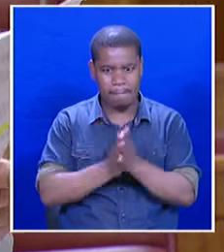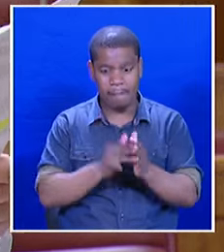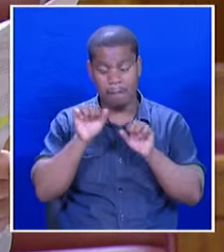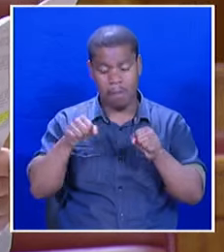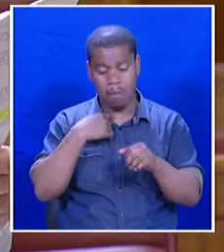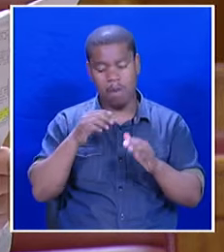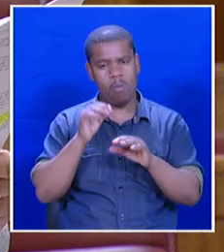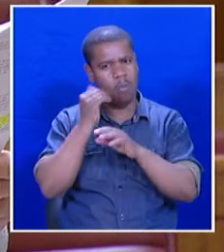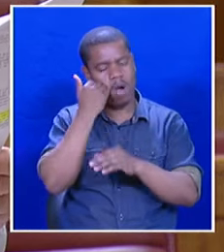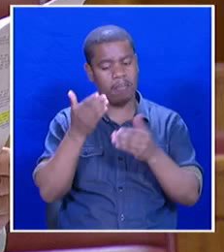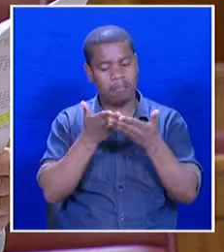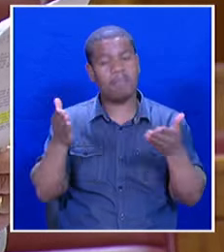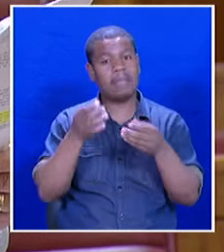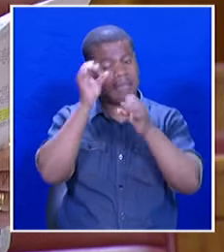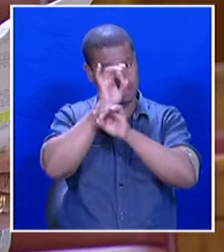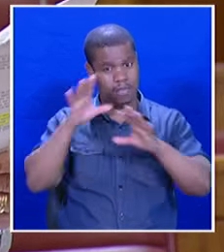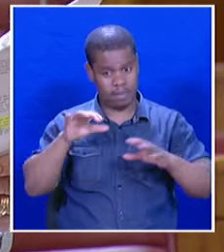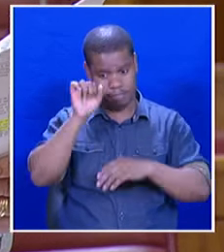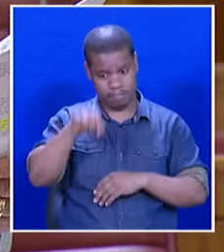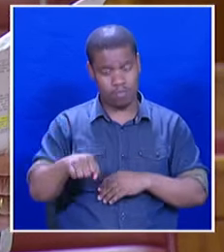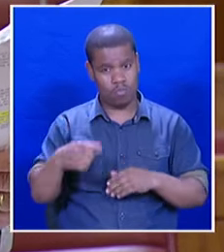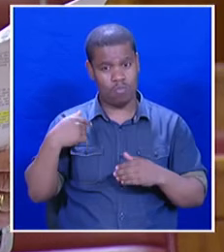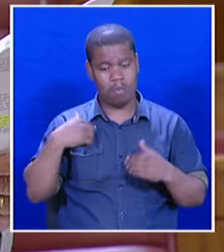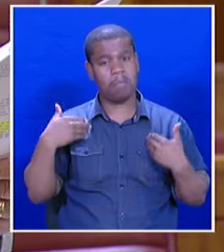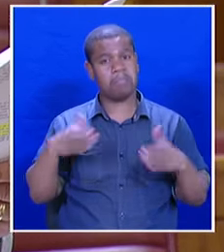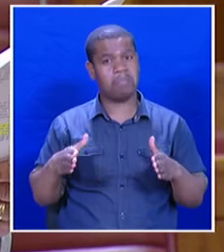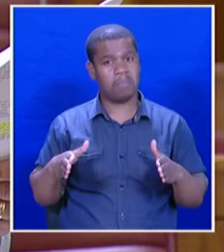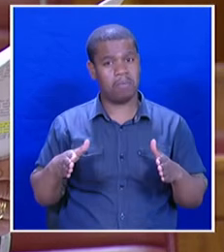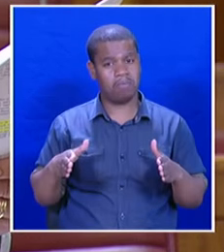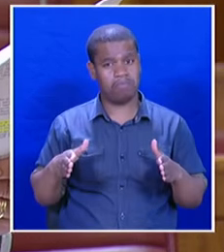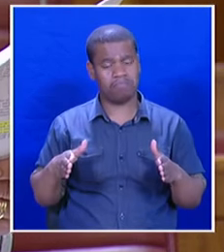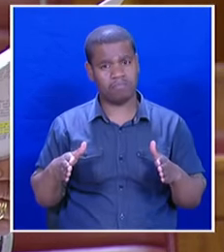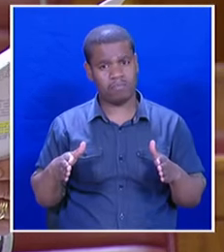criteria was used to assess the